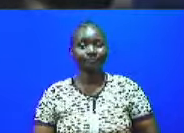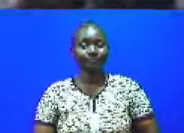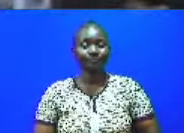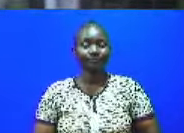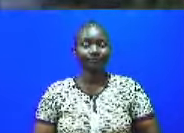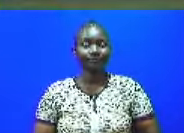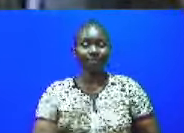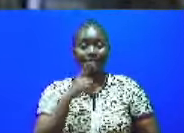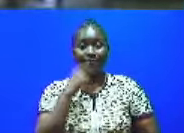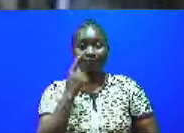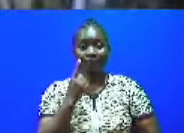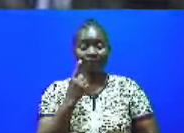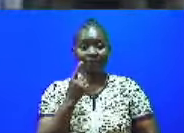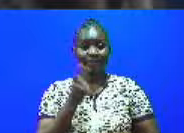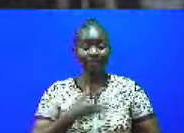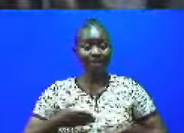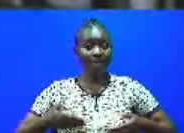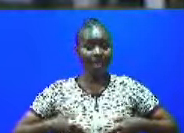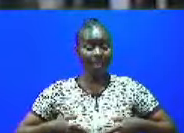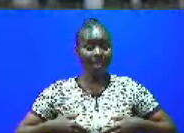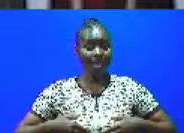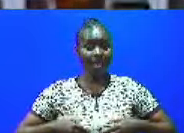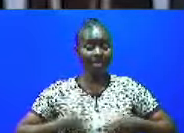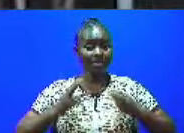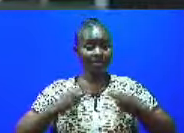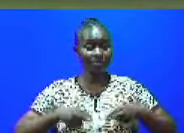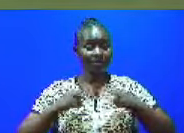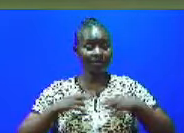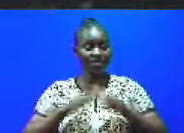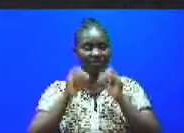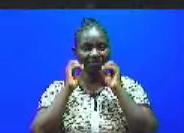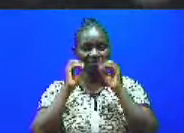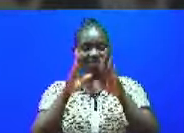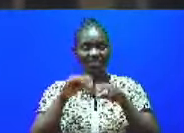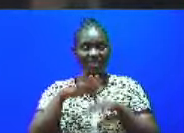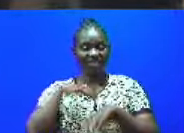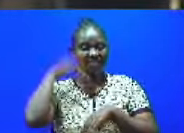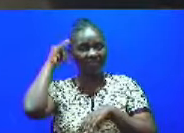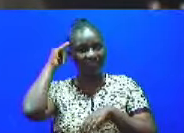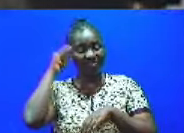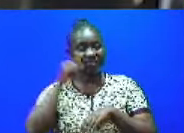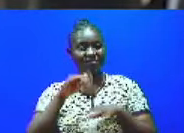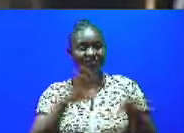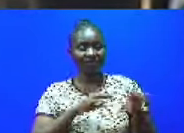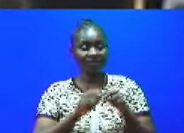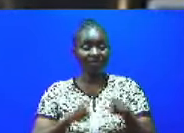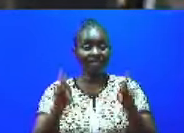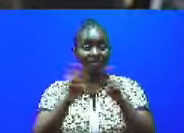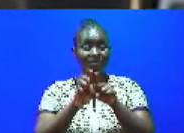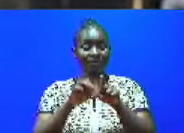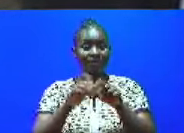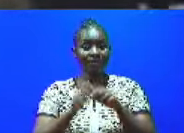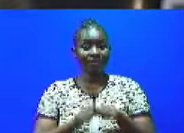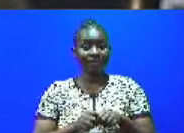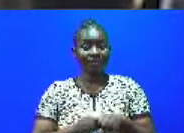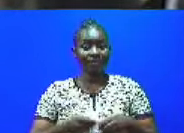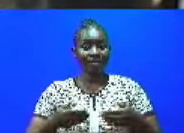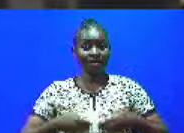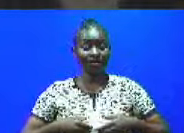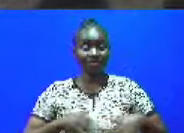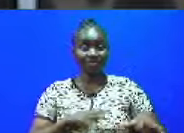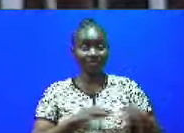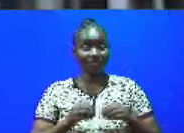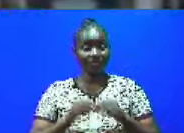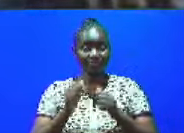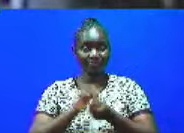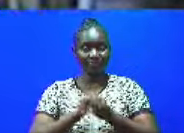Those kids have no guns. They have nothing. They have their phones. So you also look for your kids who can have their phones. They challenge those